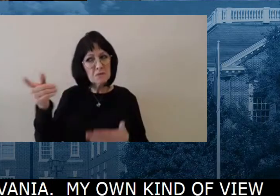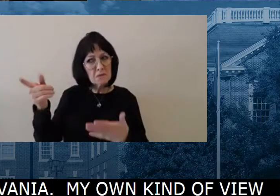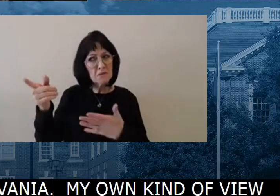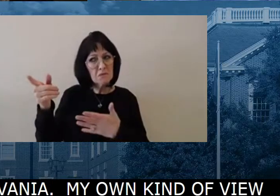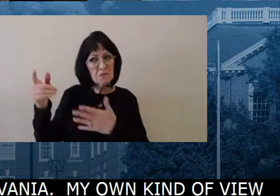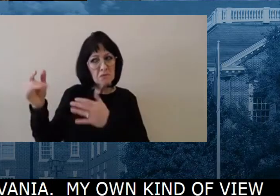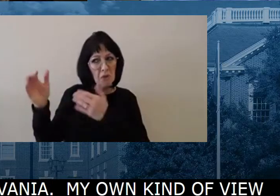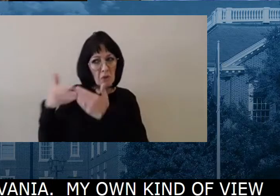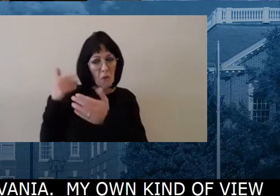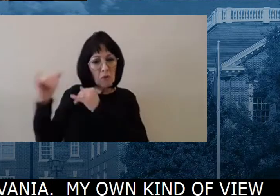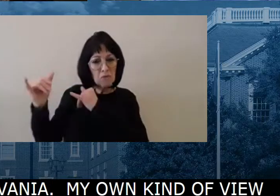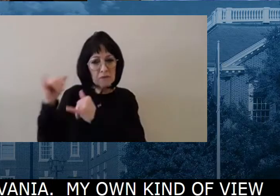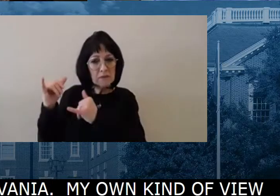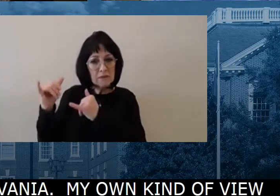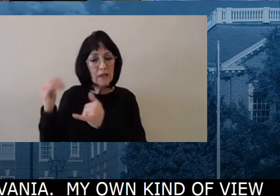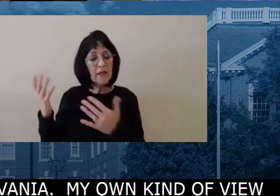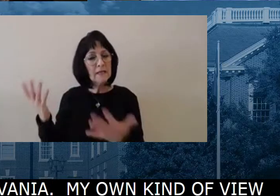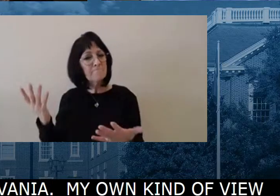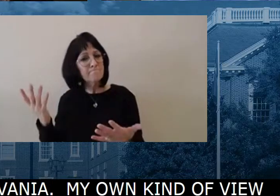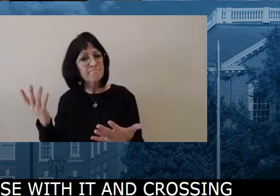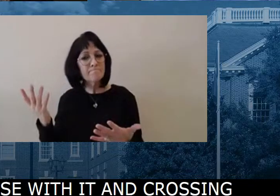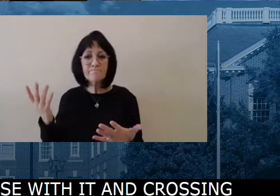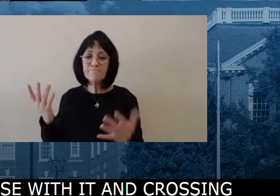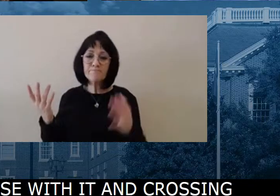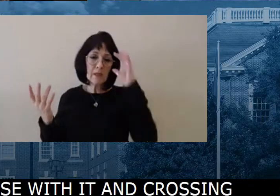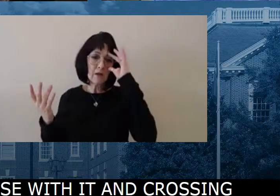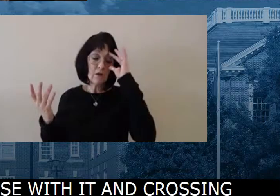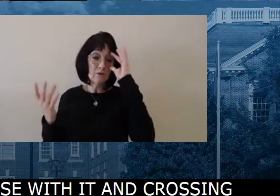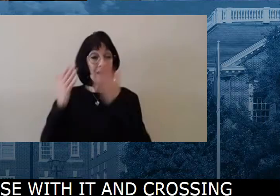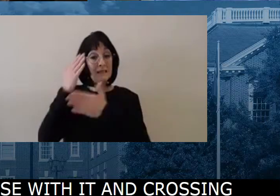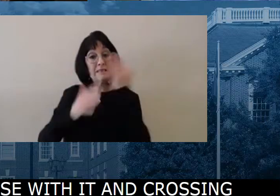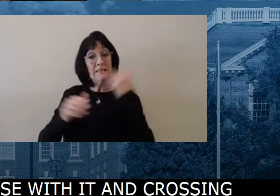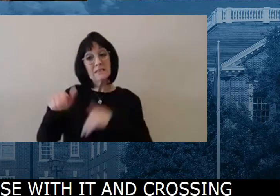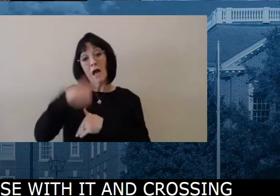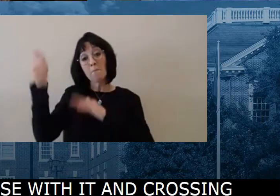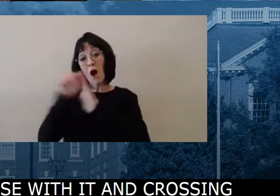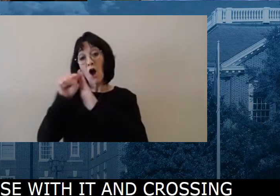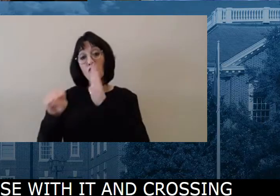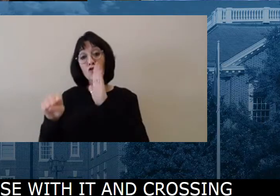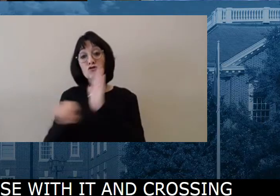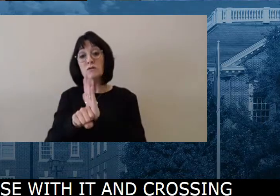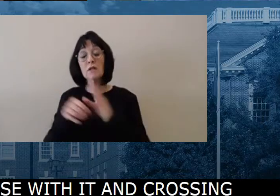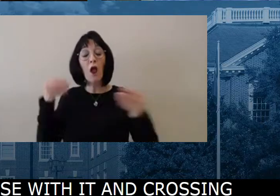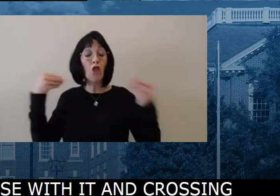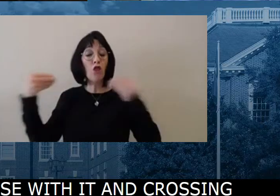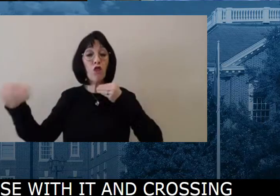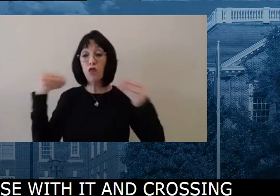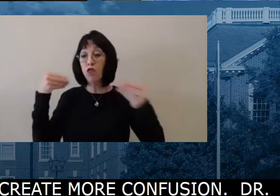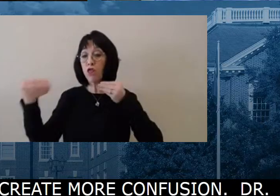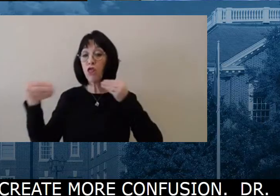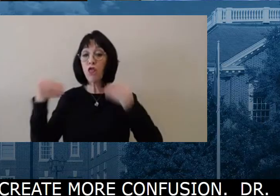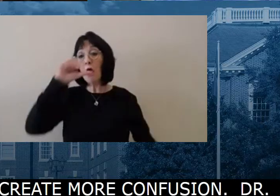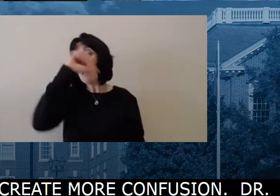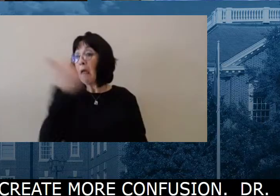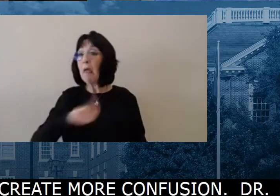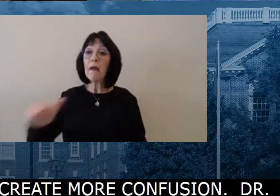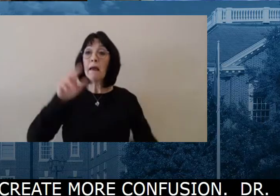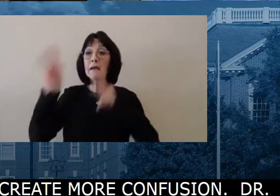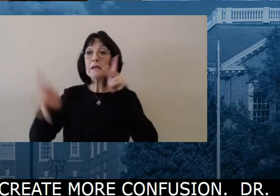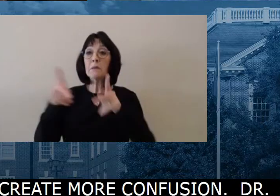will create more confusion. Dr. Rattay, do you have any perspective on that? Yeah, I